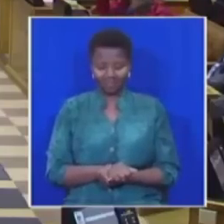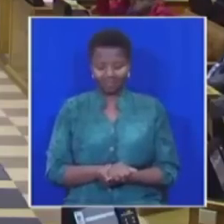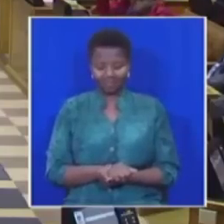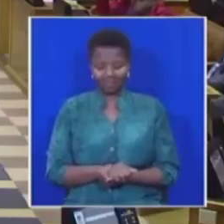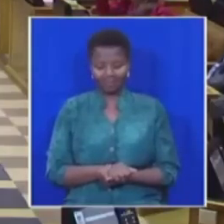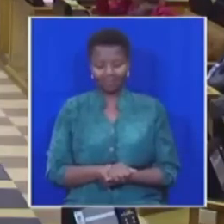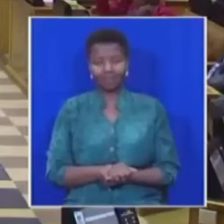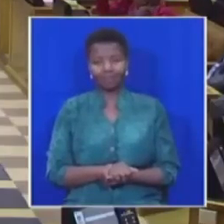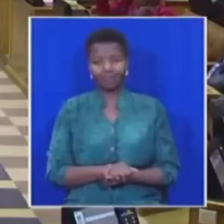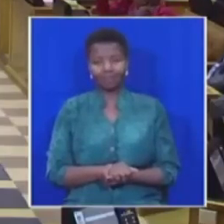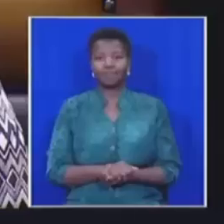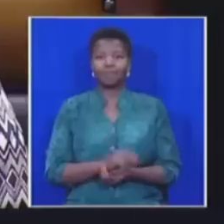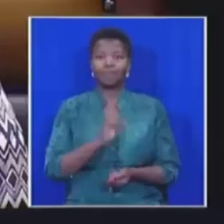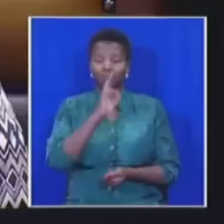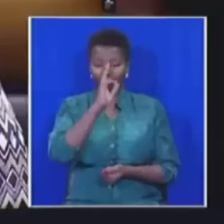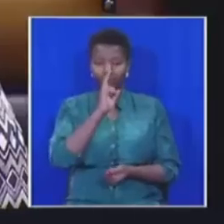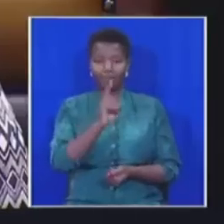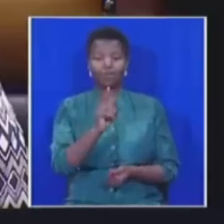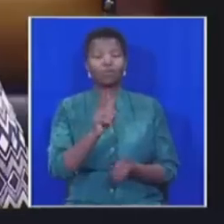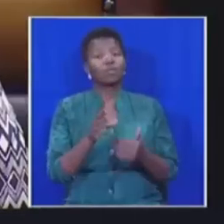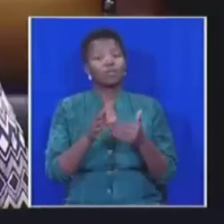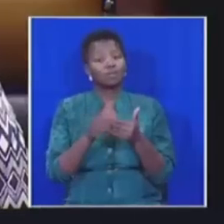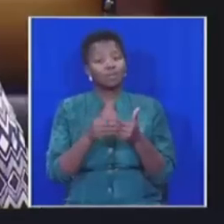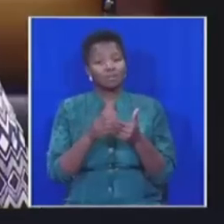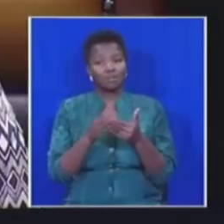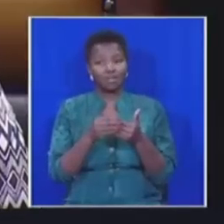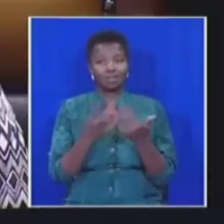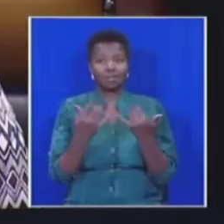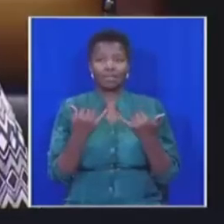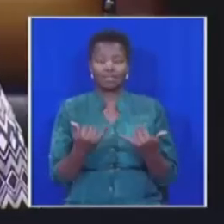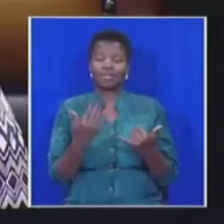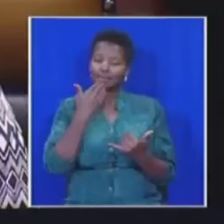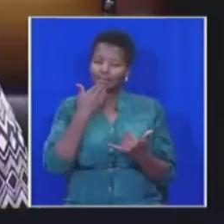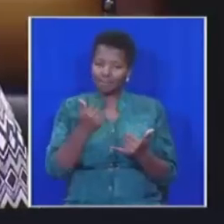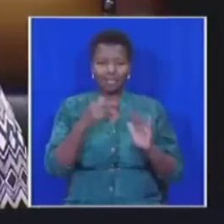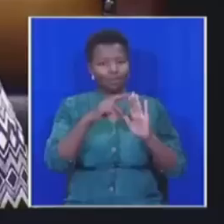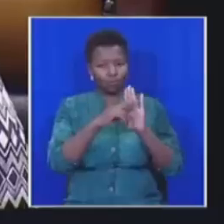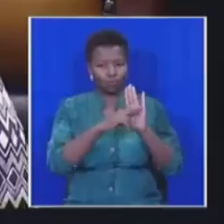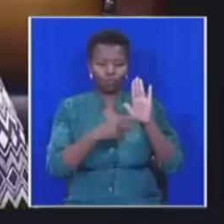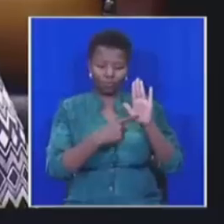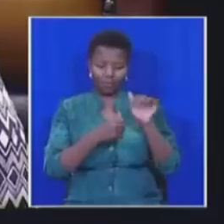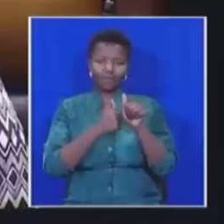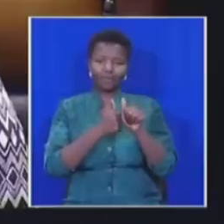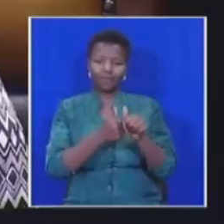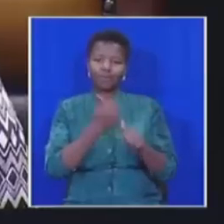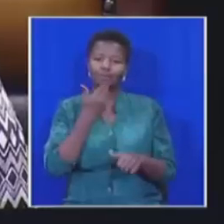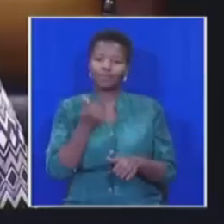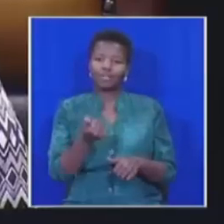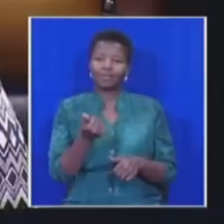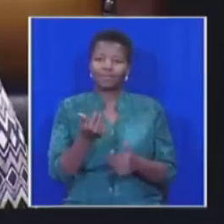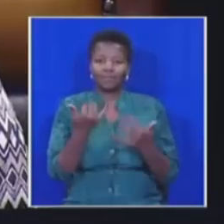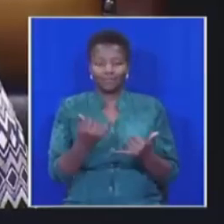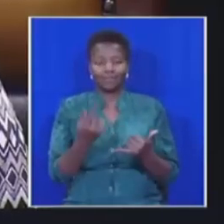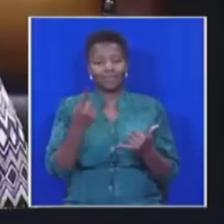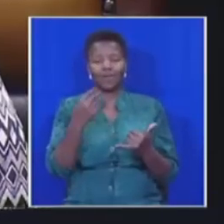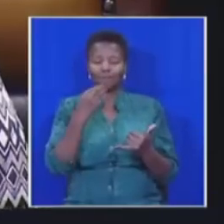Honorable members. Can we please uphold the decorum of the house? I know you've been missing each